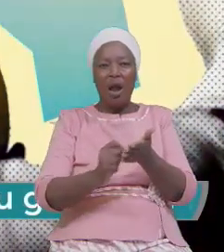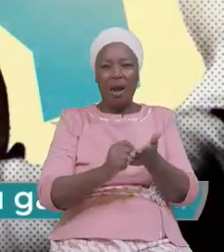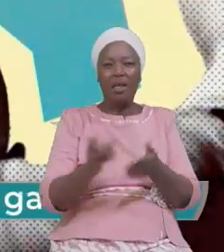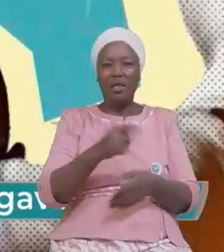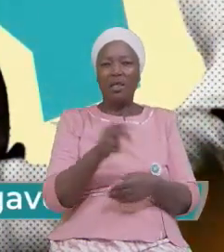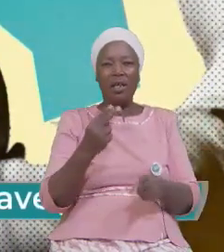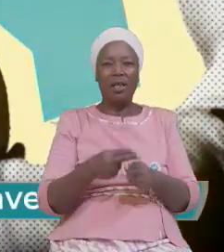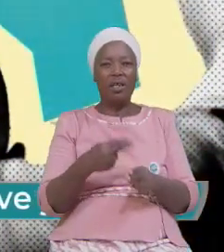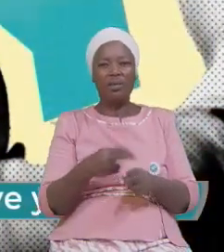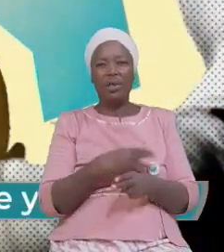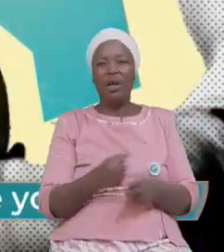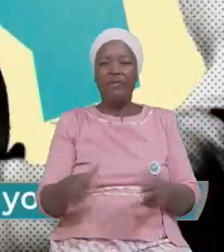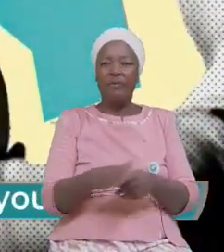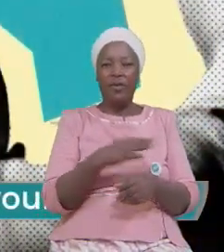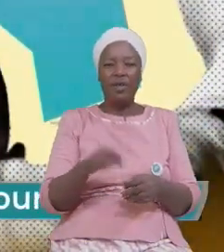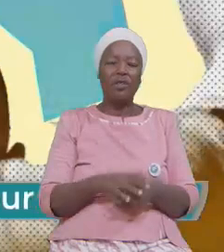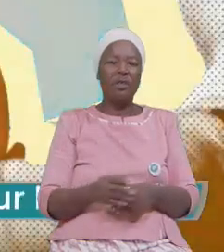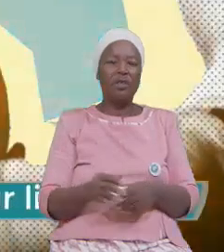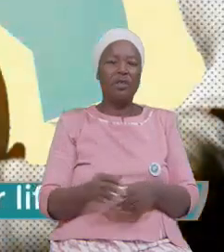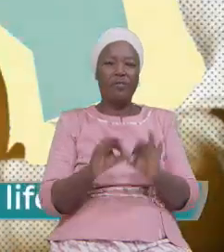Our Father in the Lord will be coming very soon.